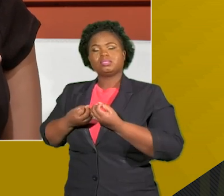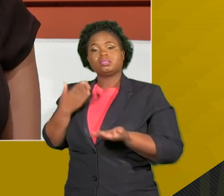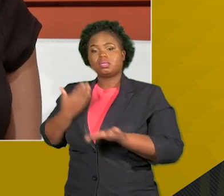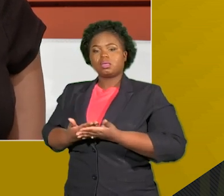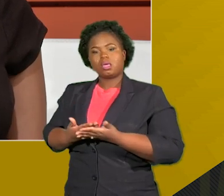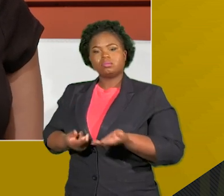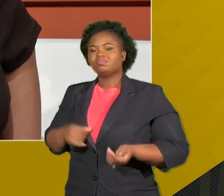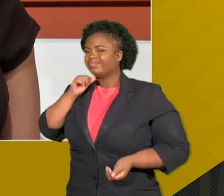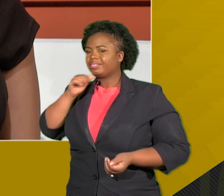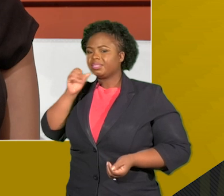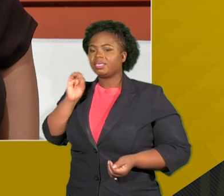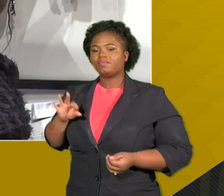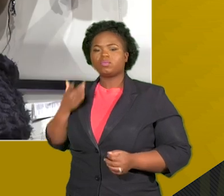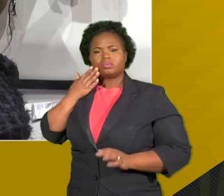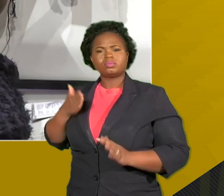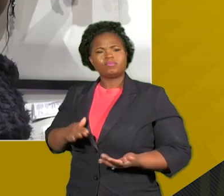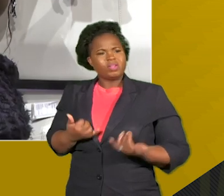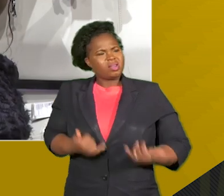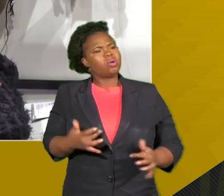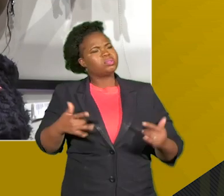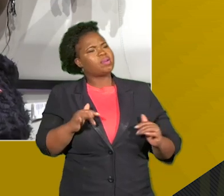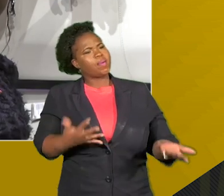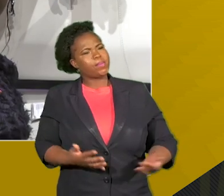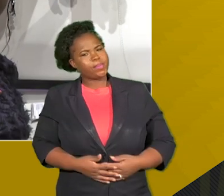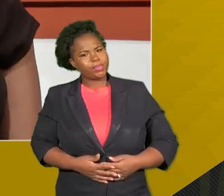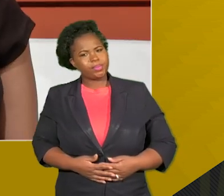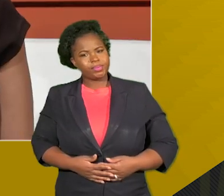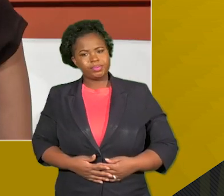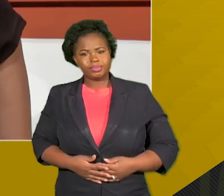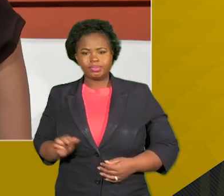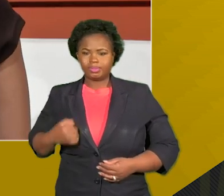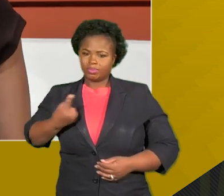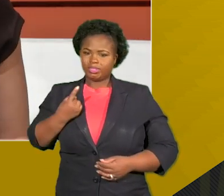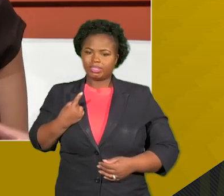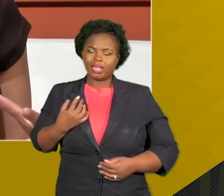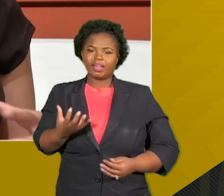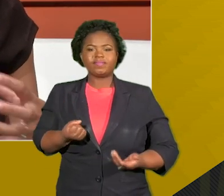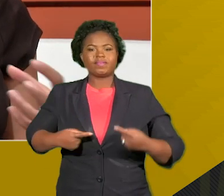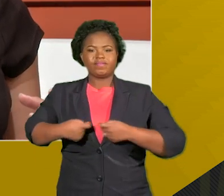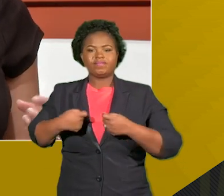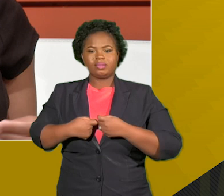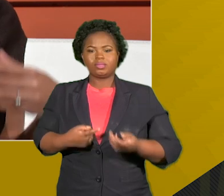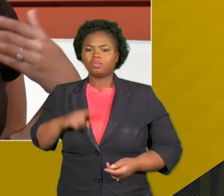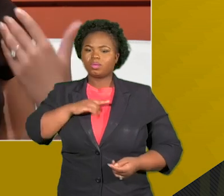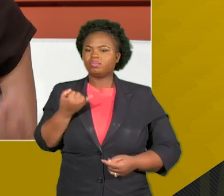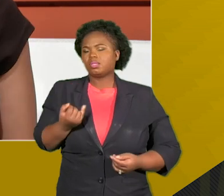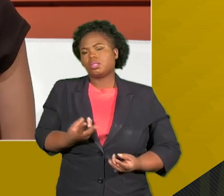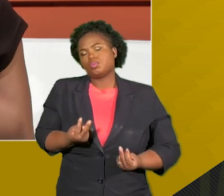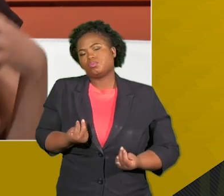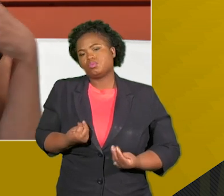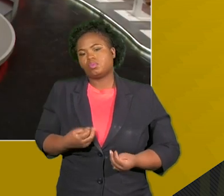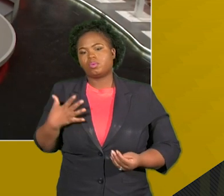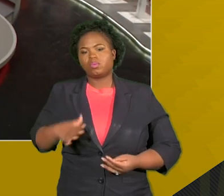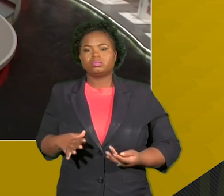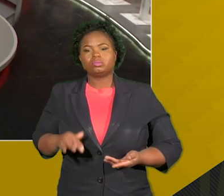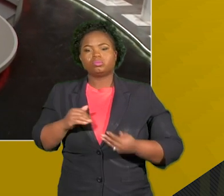stand even when I'm gone. Yeah. So how are you surviving right now? Right now, I am self-funding, and because I'm still new, I want to build trust. So I'm